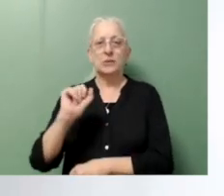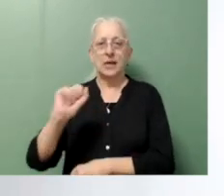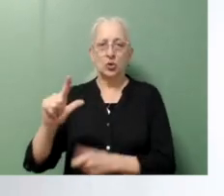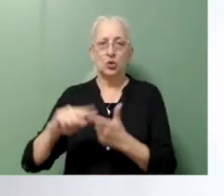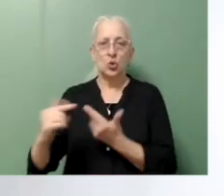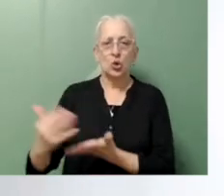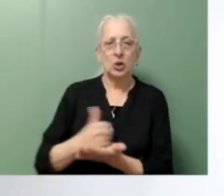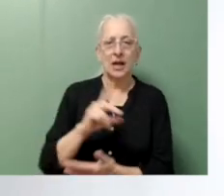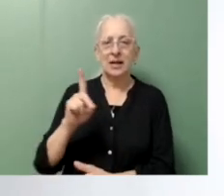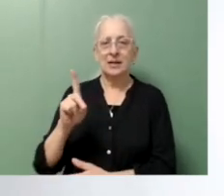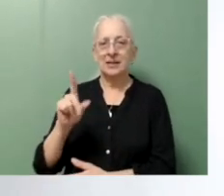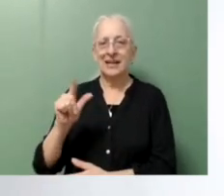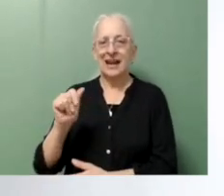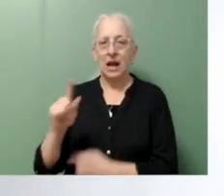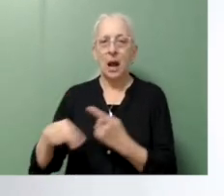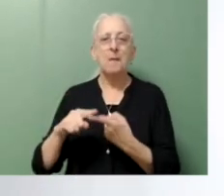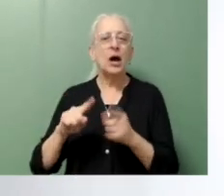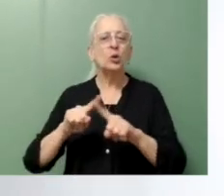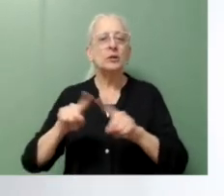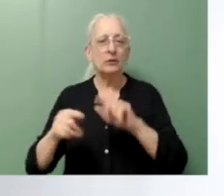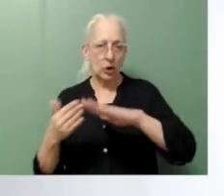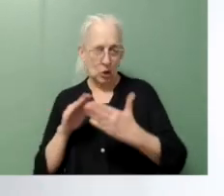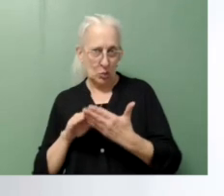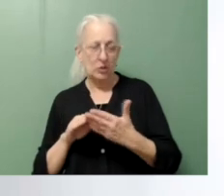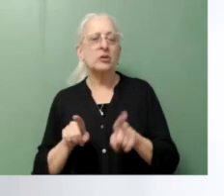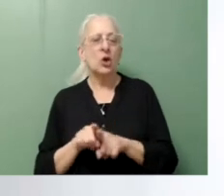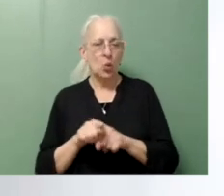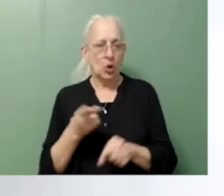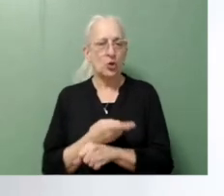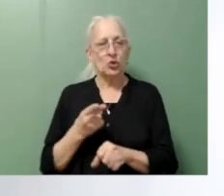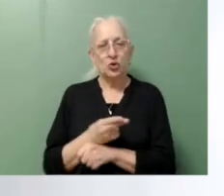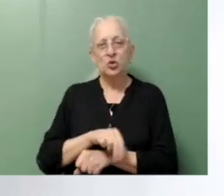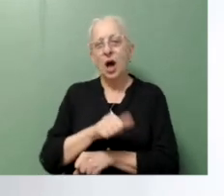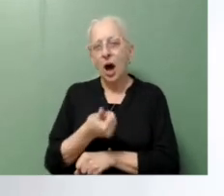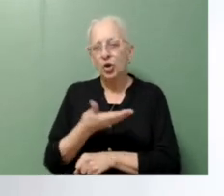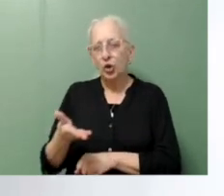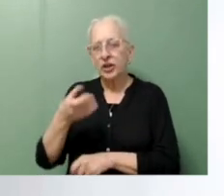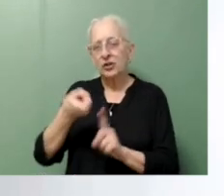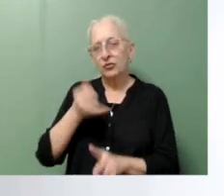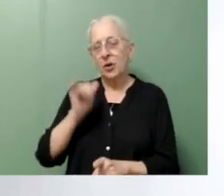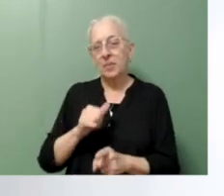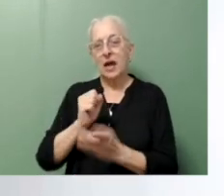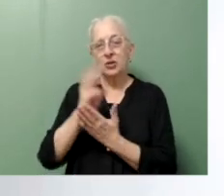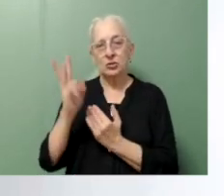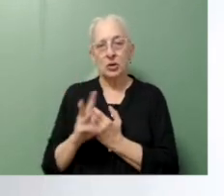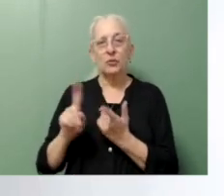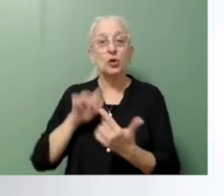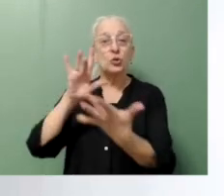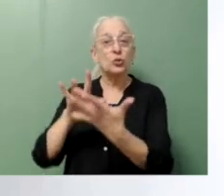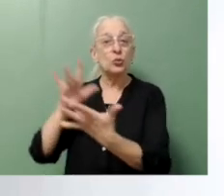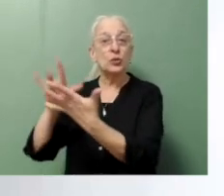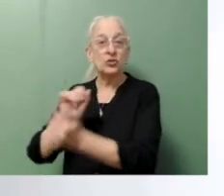on communities. We also used other CES 4.0 factors in order to reach all